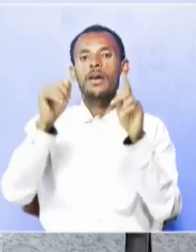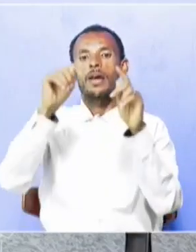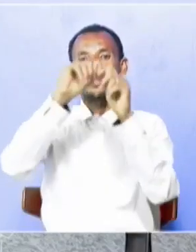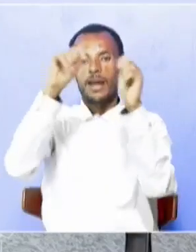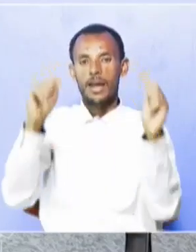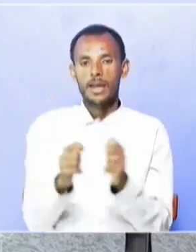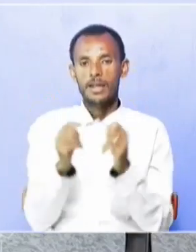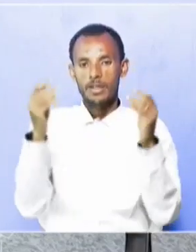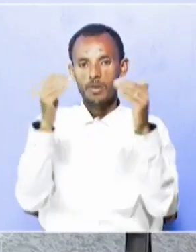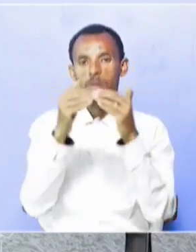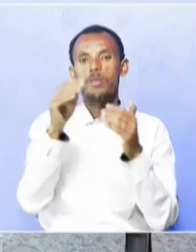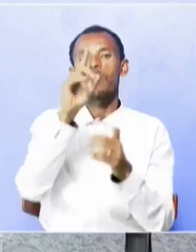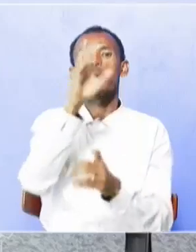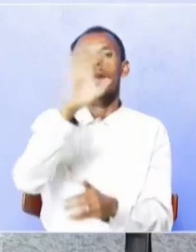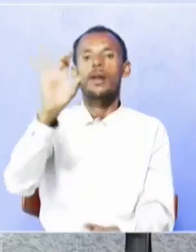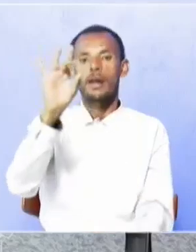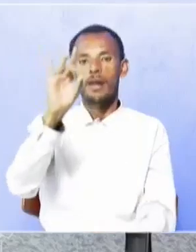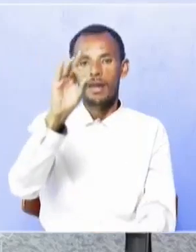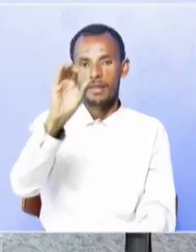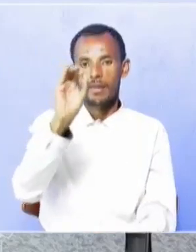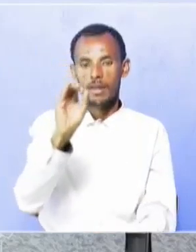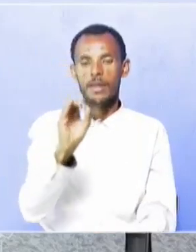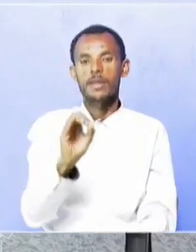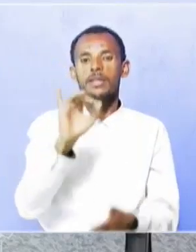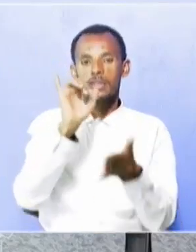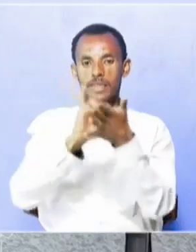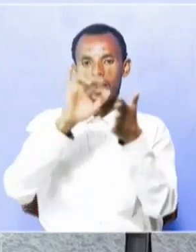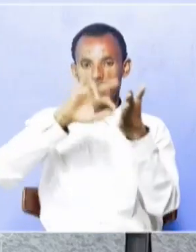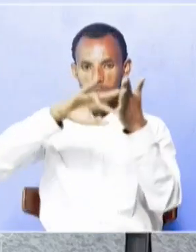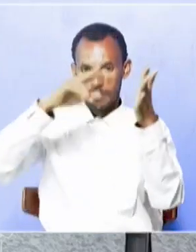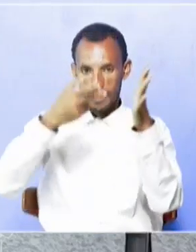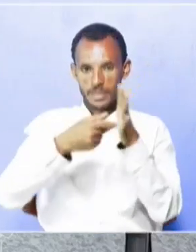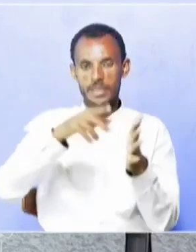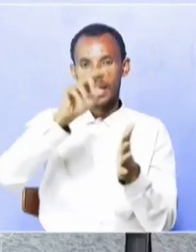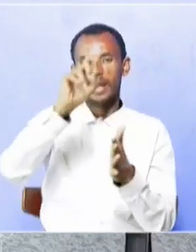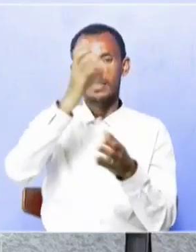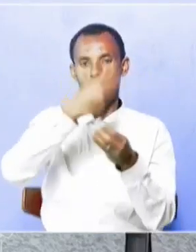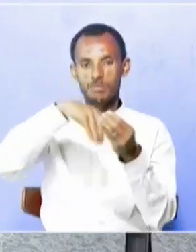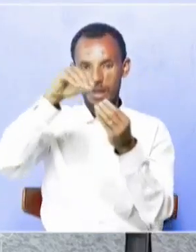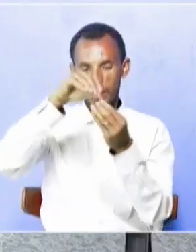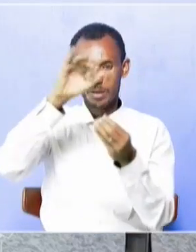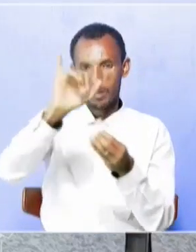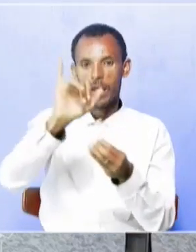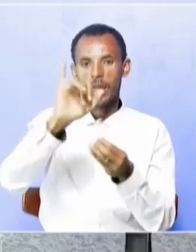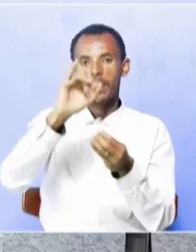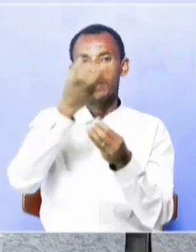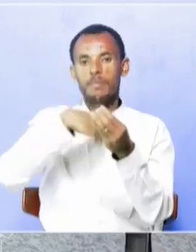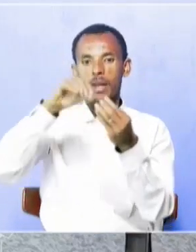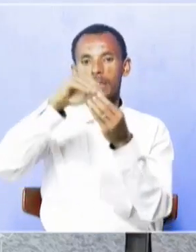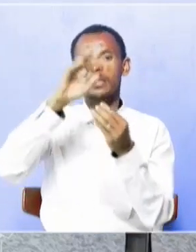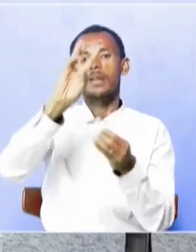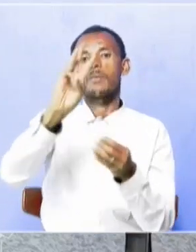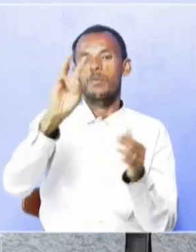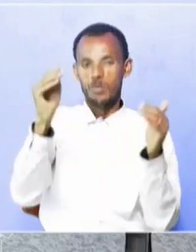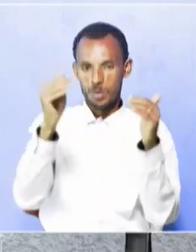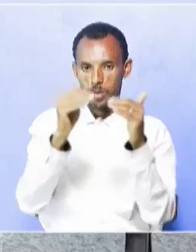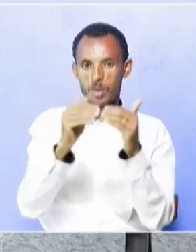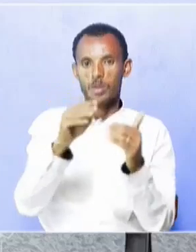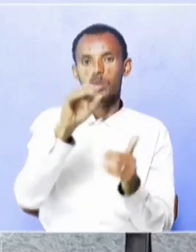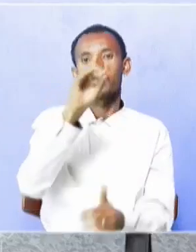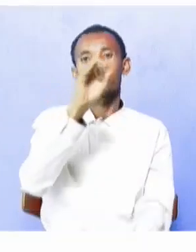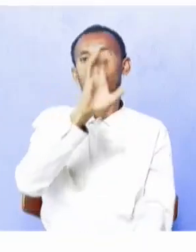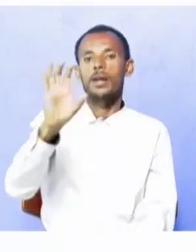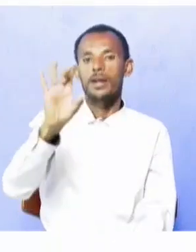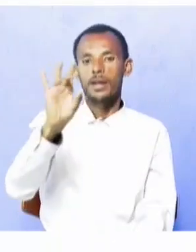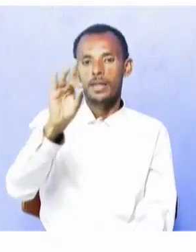is 180 degrees. That means X plus Y plus W is 180